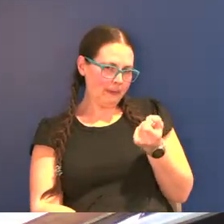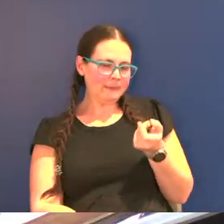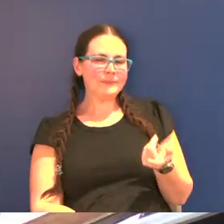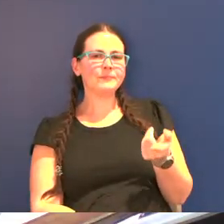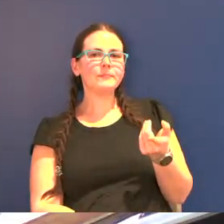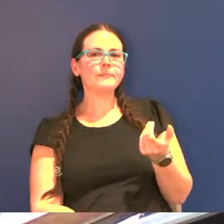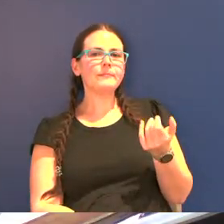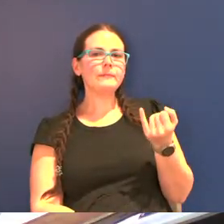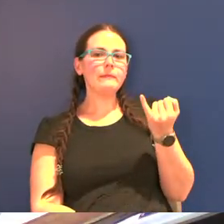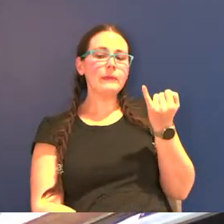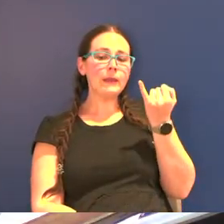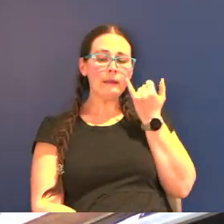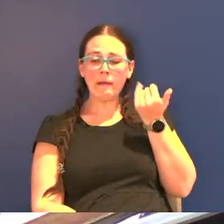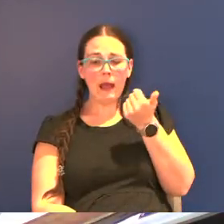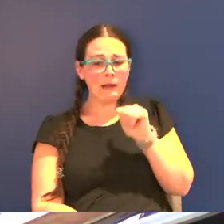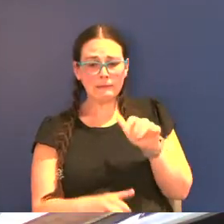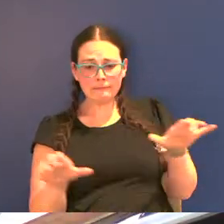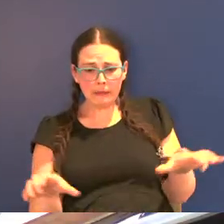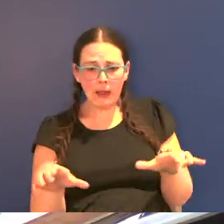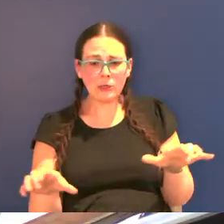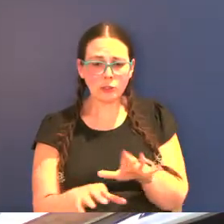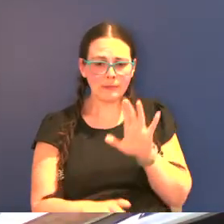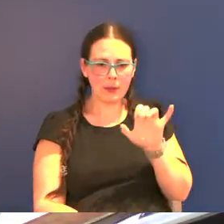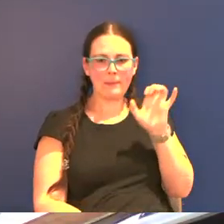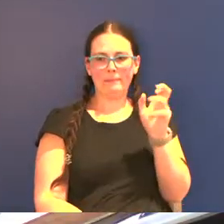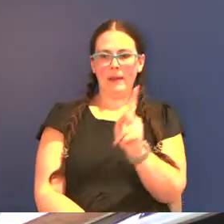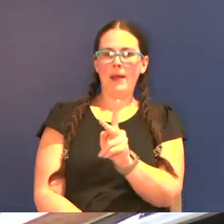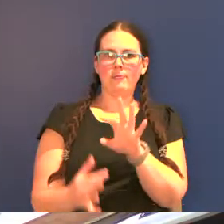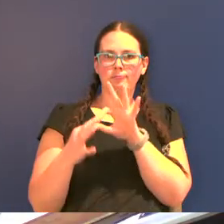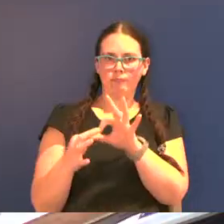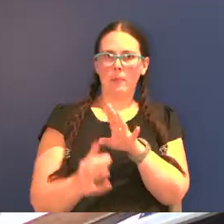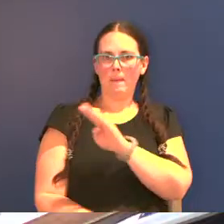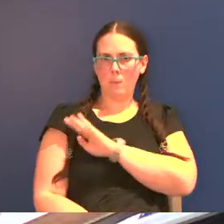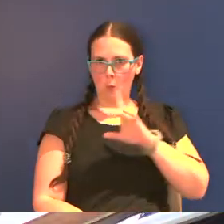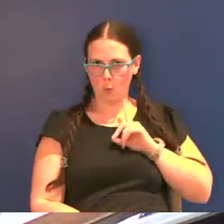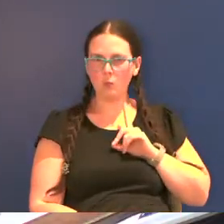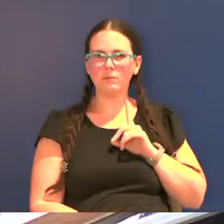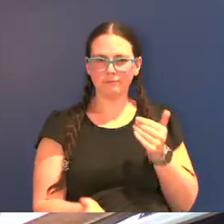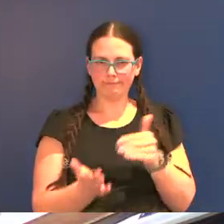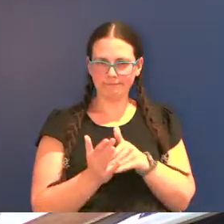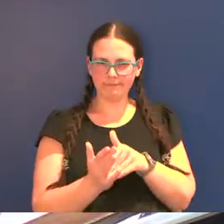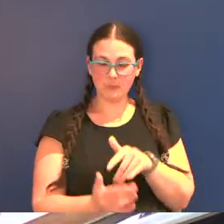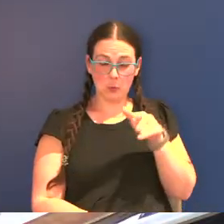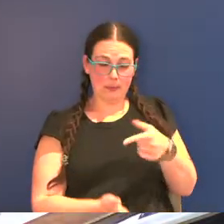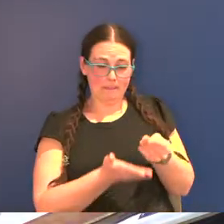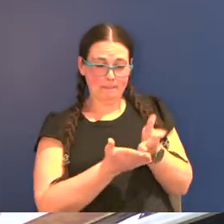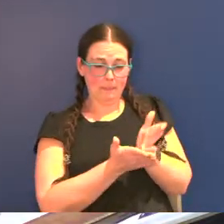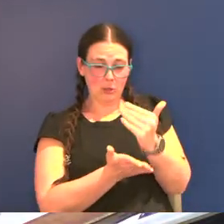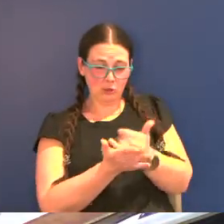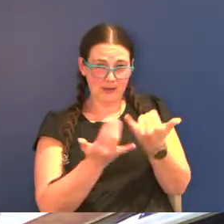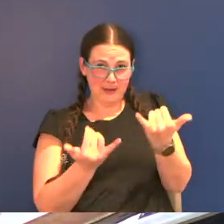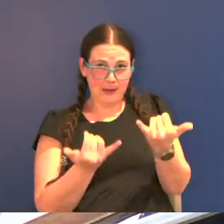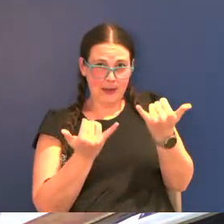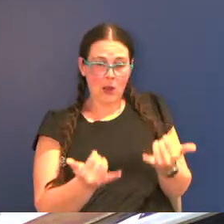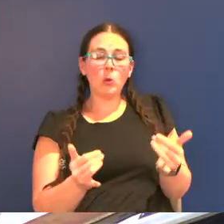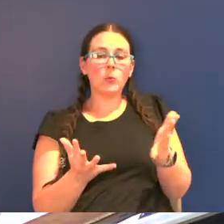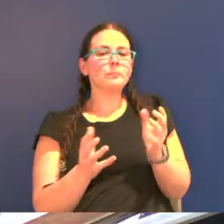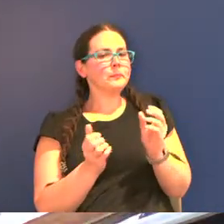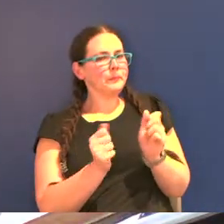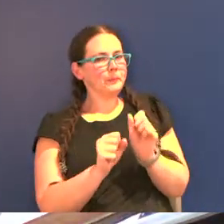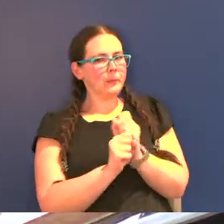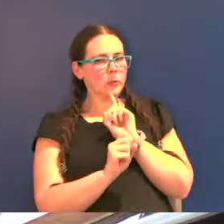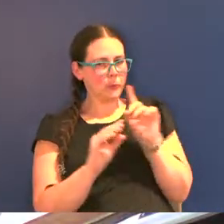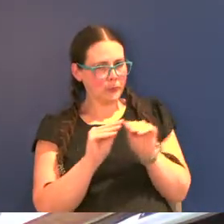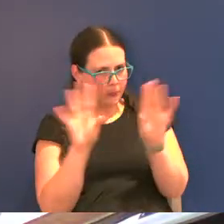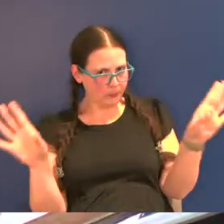any action would be something we have to bring back to the board. And so this budget that we have right now, just so it's clear, like we